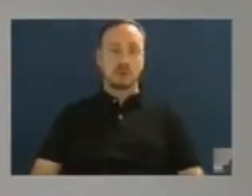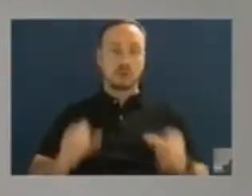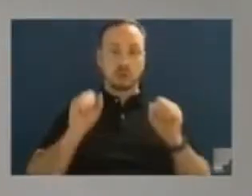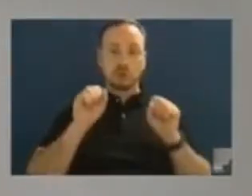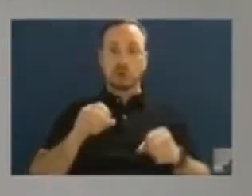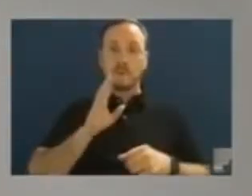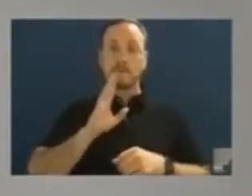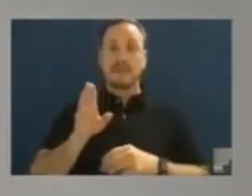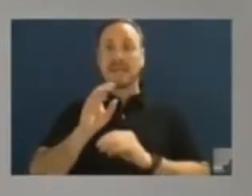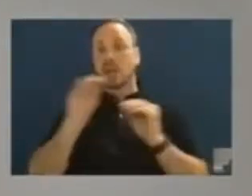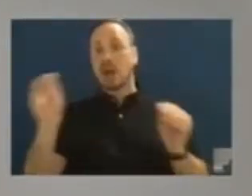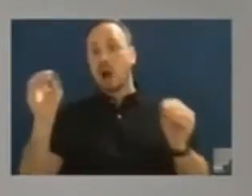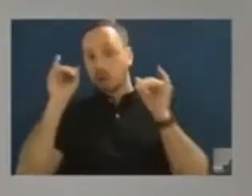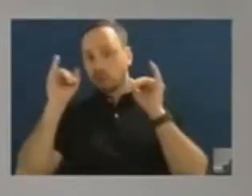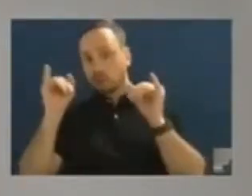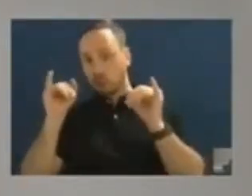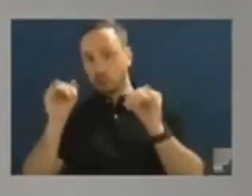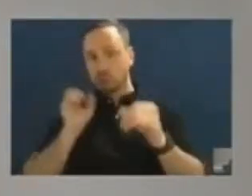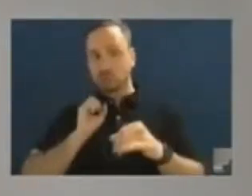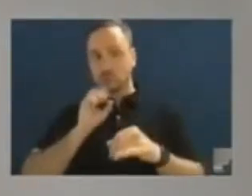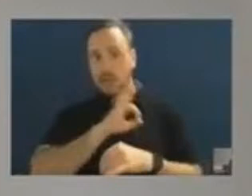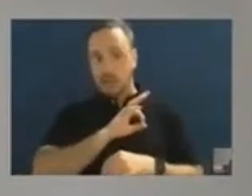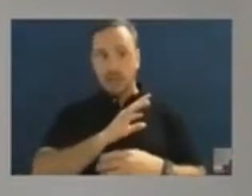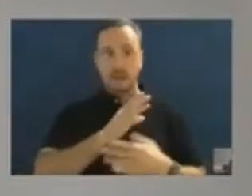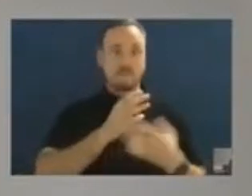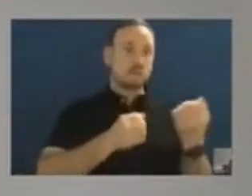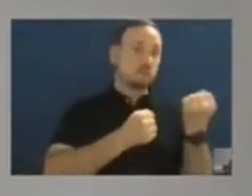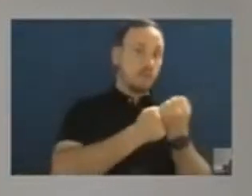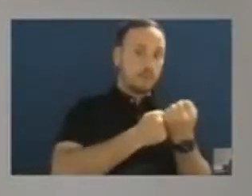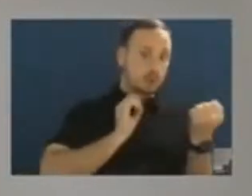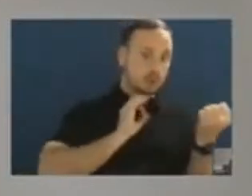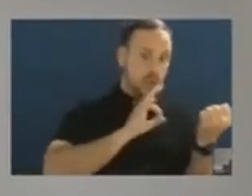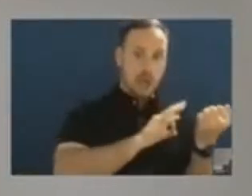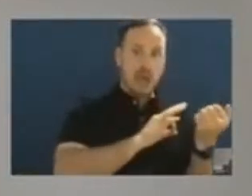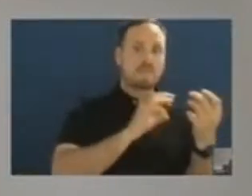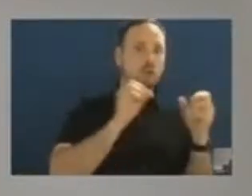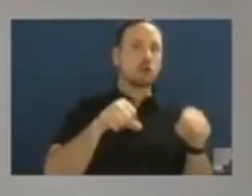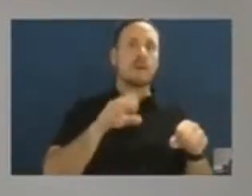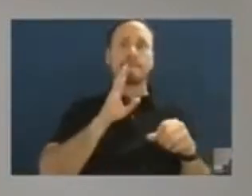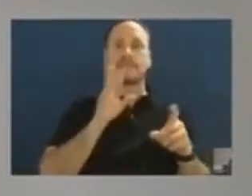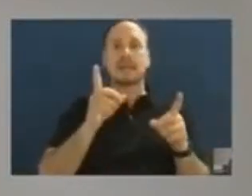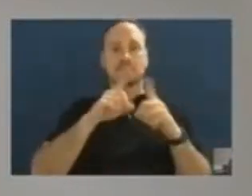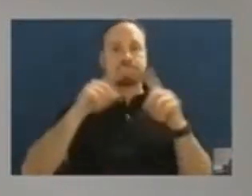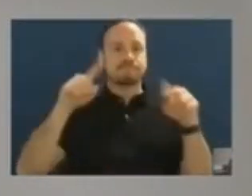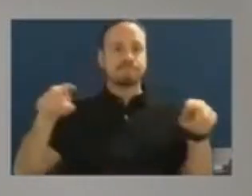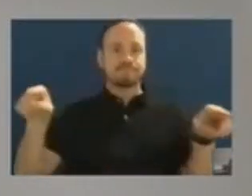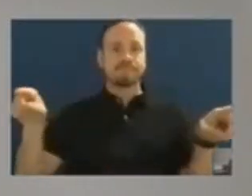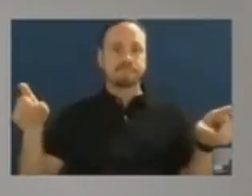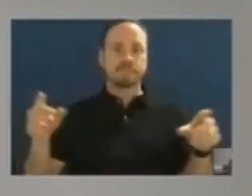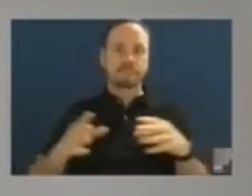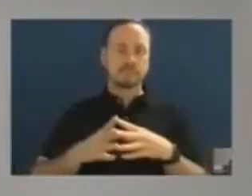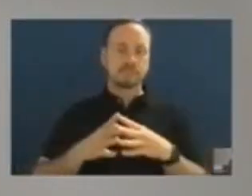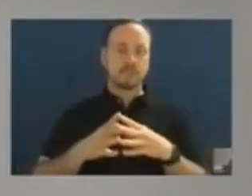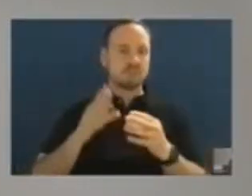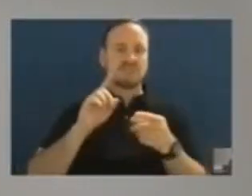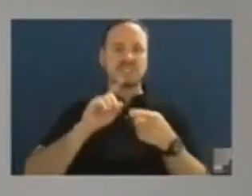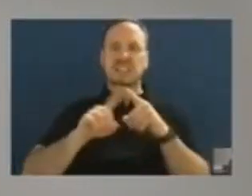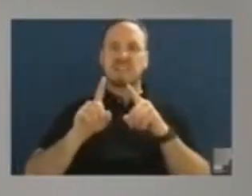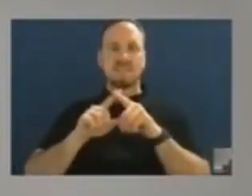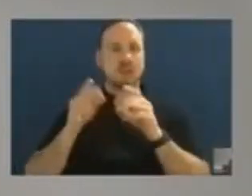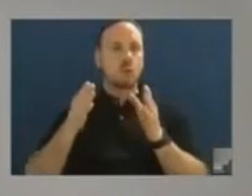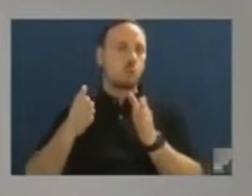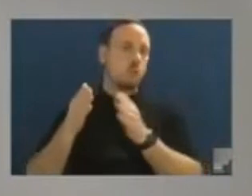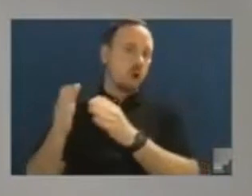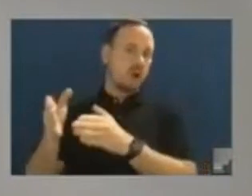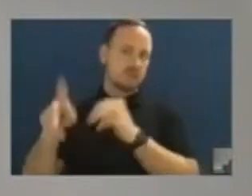staff. It could be instructional support staff. Again, a number of ways that a principal can manage that staffing. And the